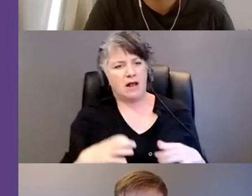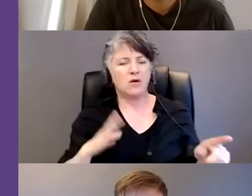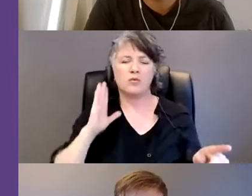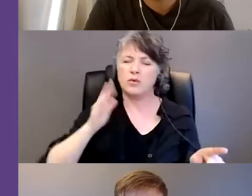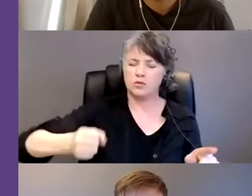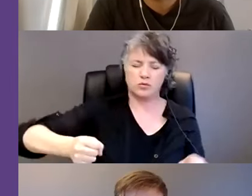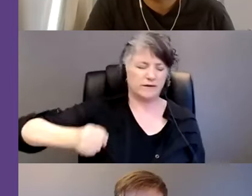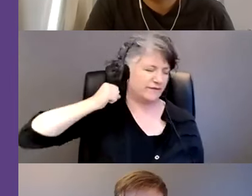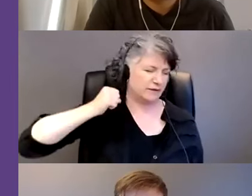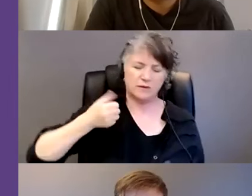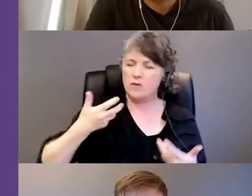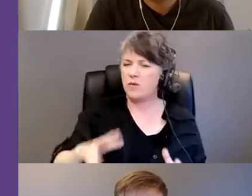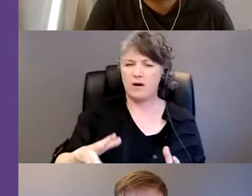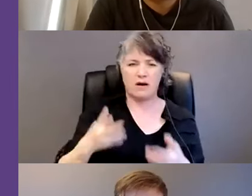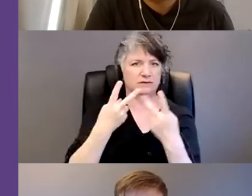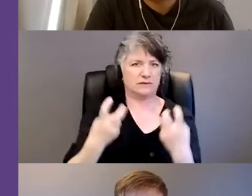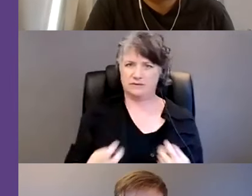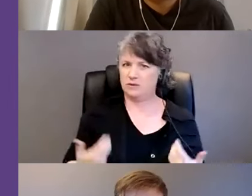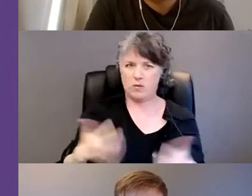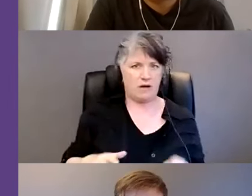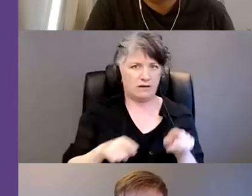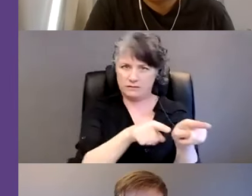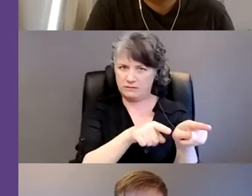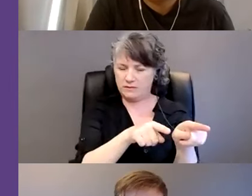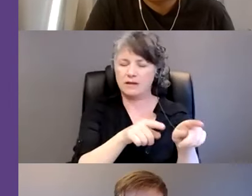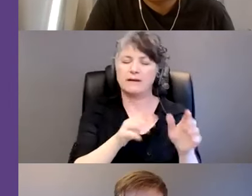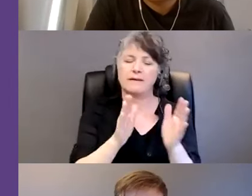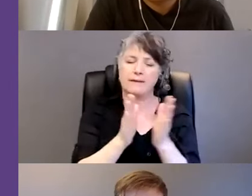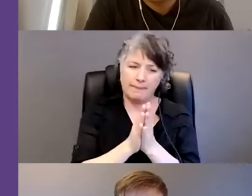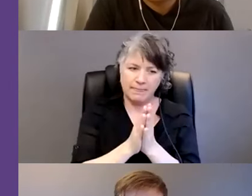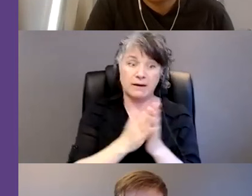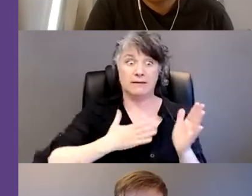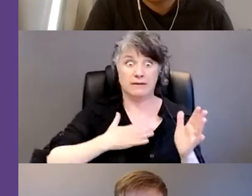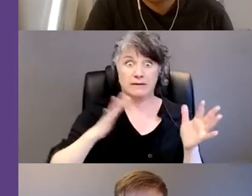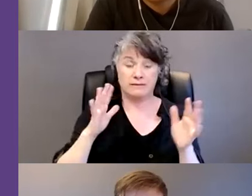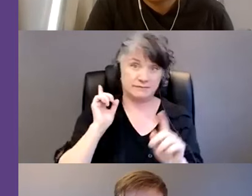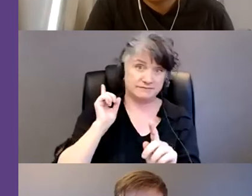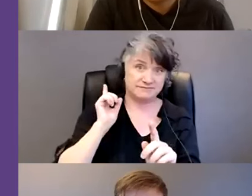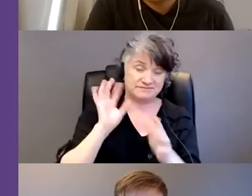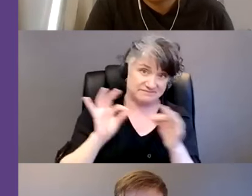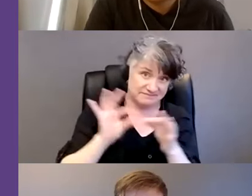the assessment. So my message to them is that